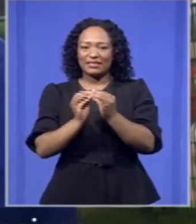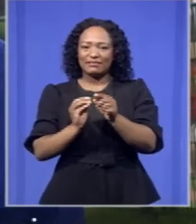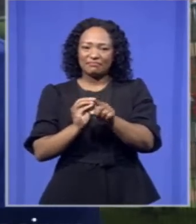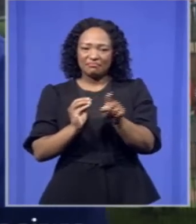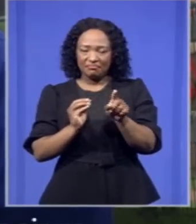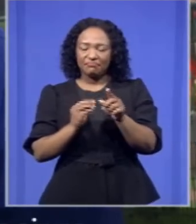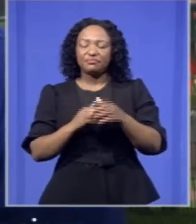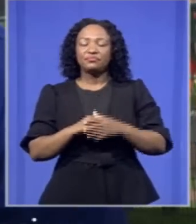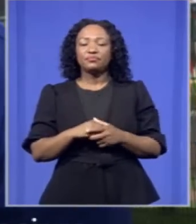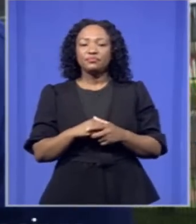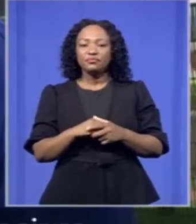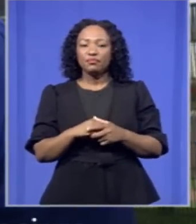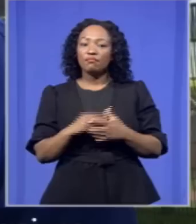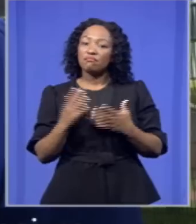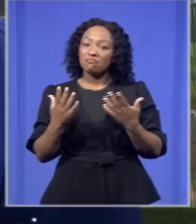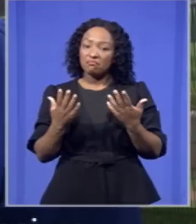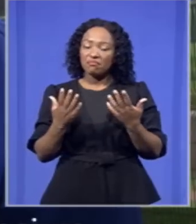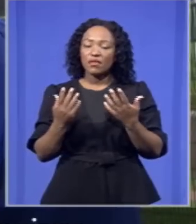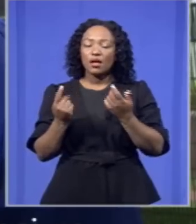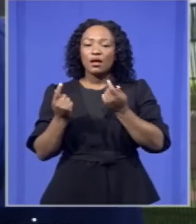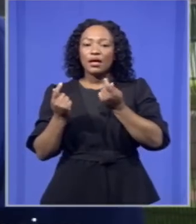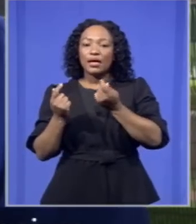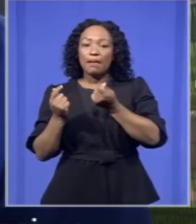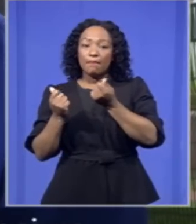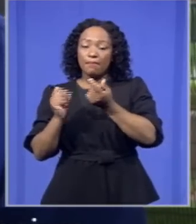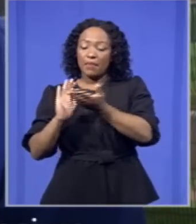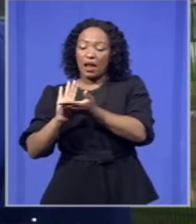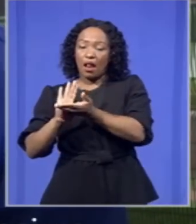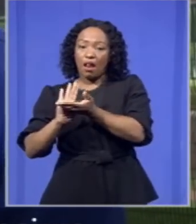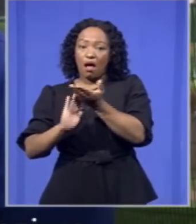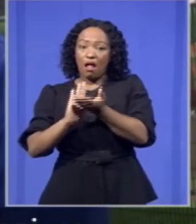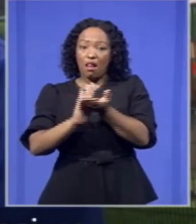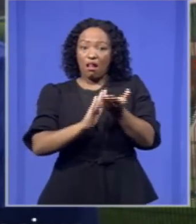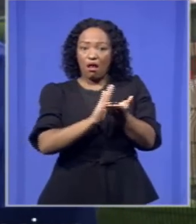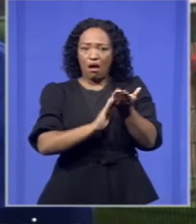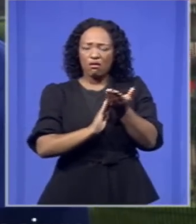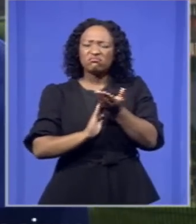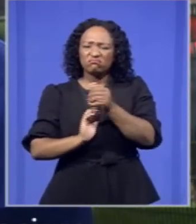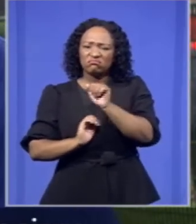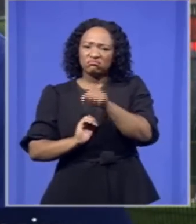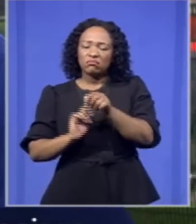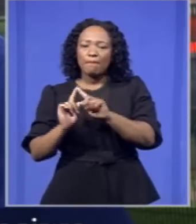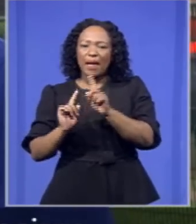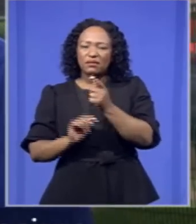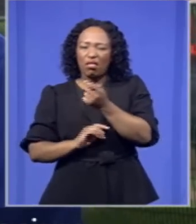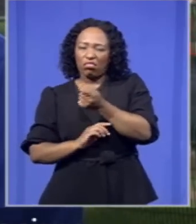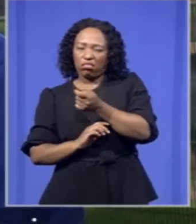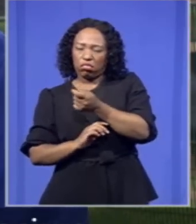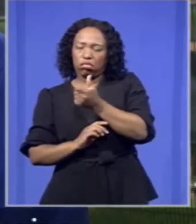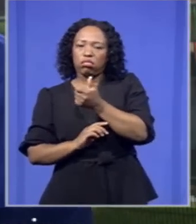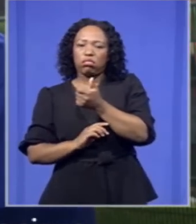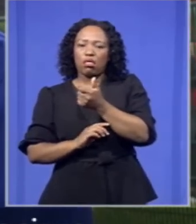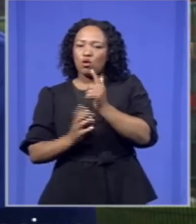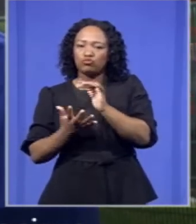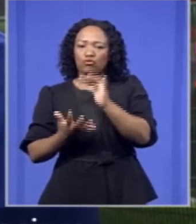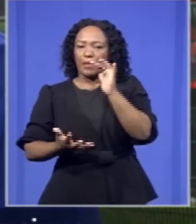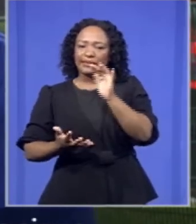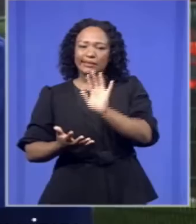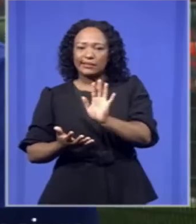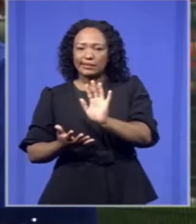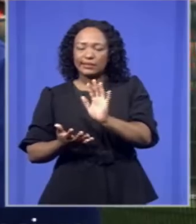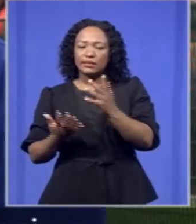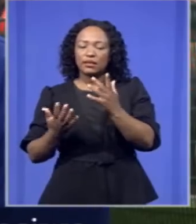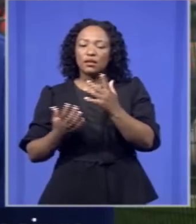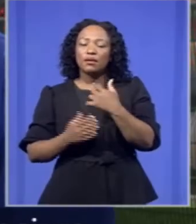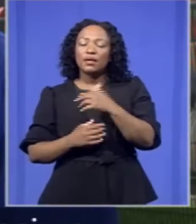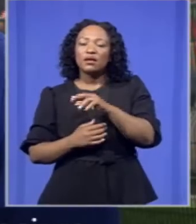kept our increases as low as possible, which also includes the